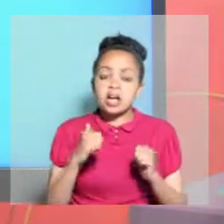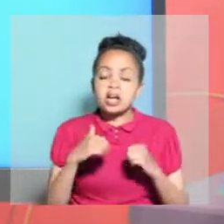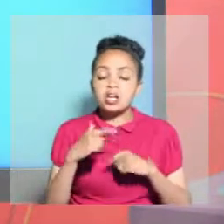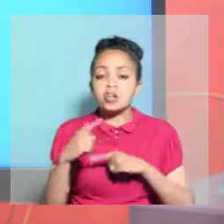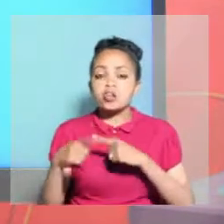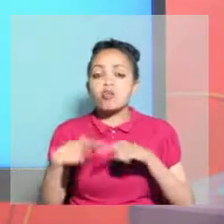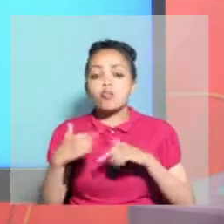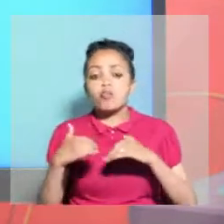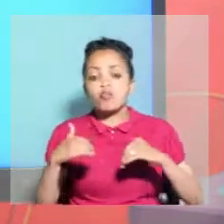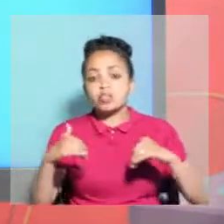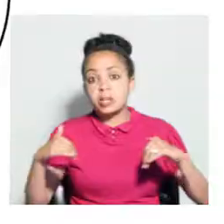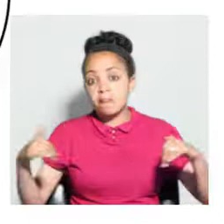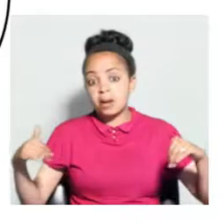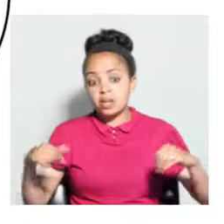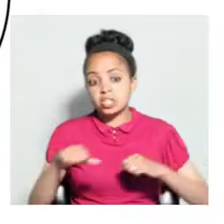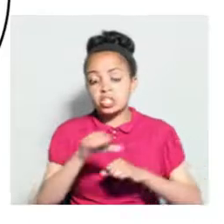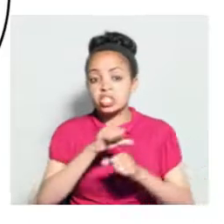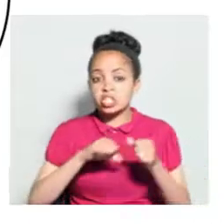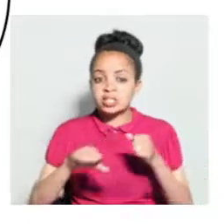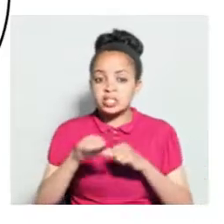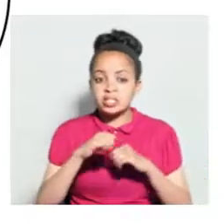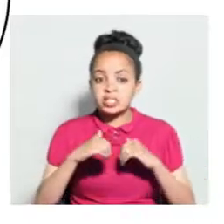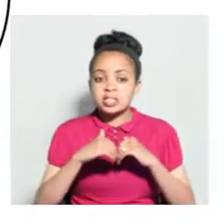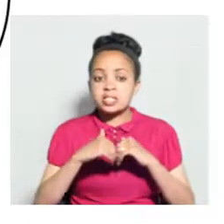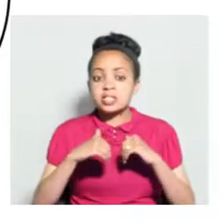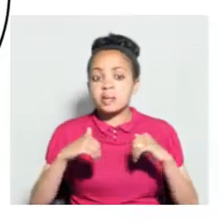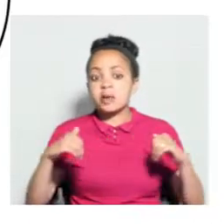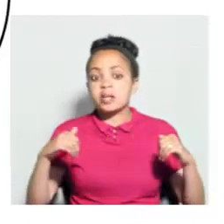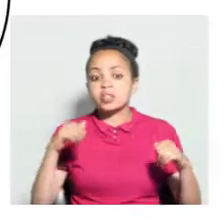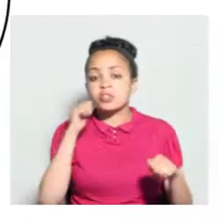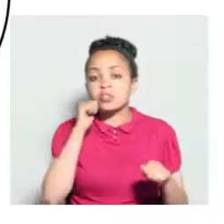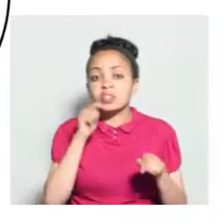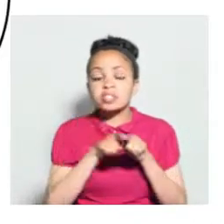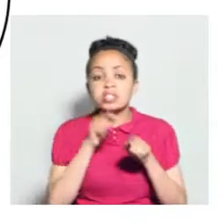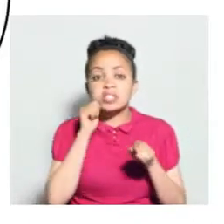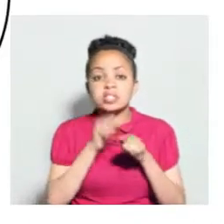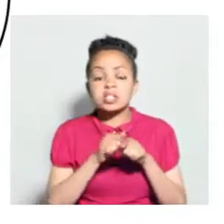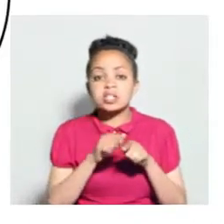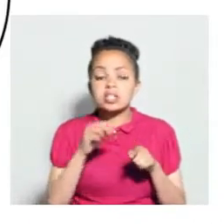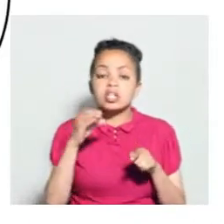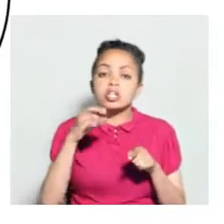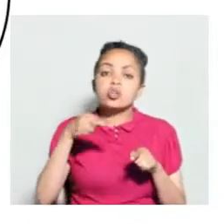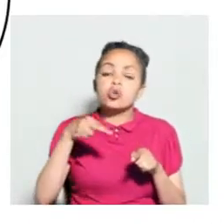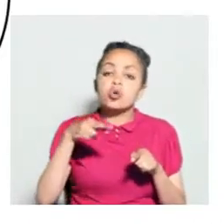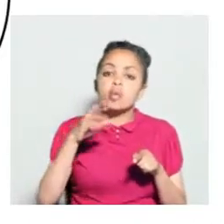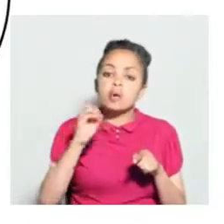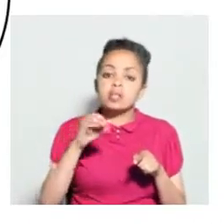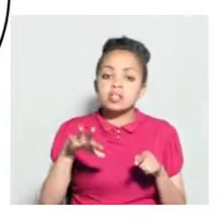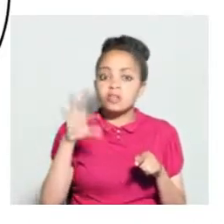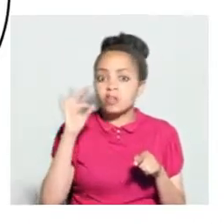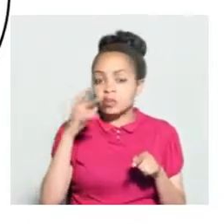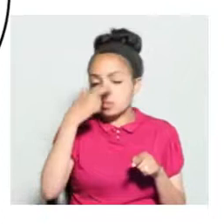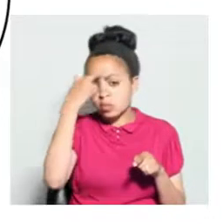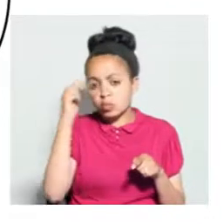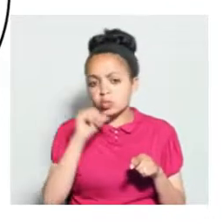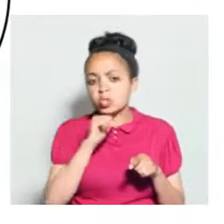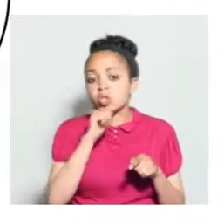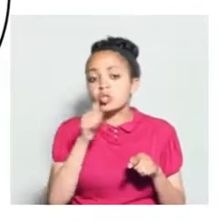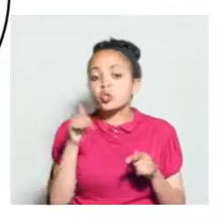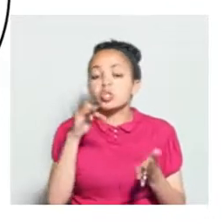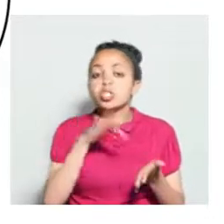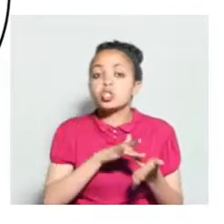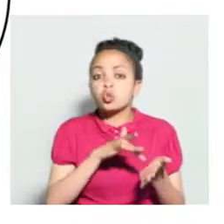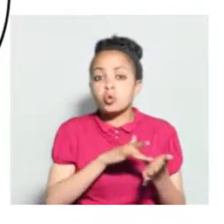or separate from each other. Separation of sister chromatid is found here because there is no centromere